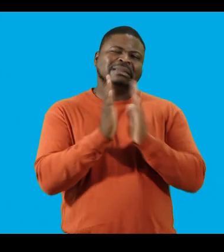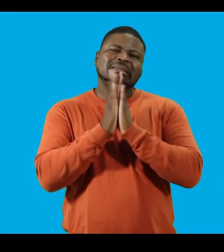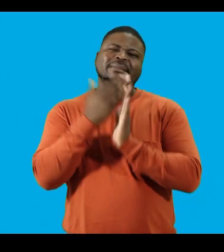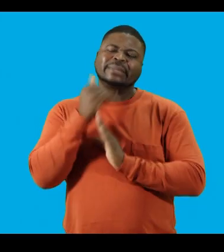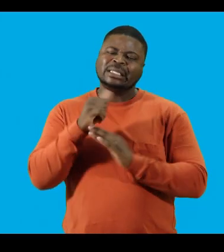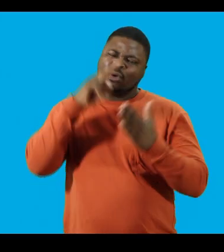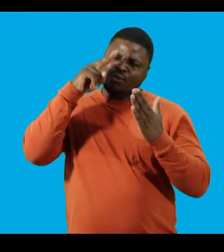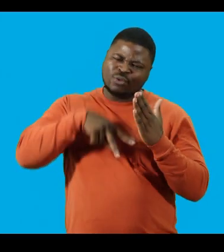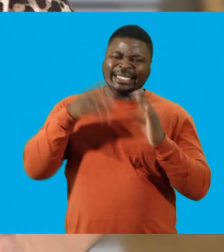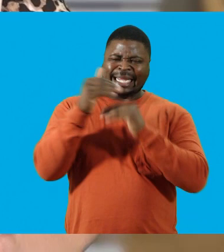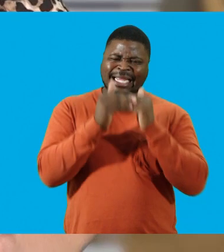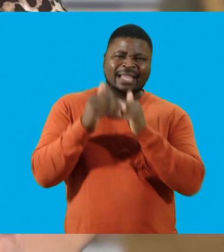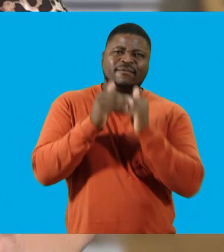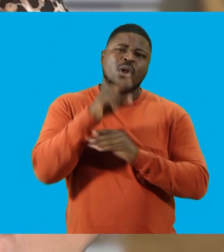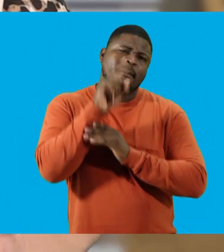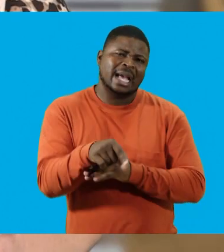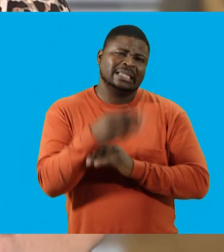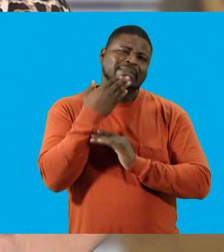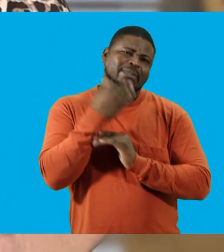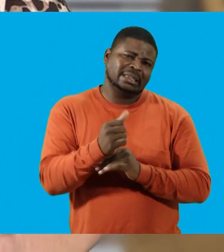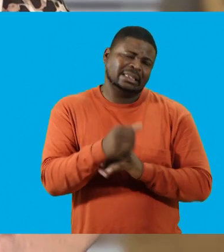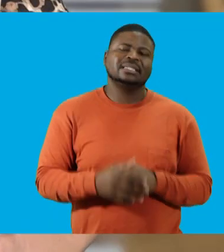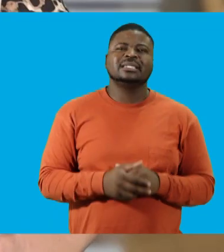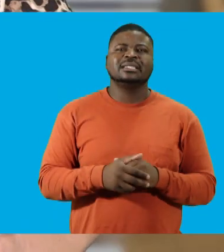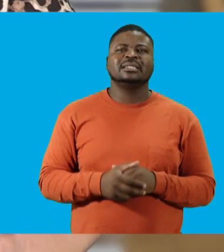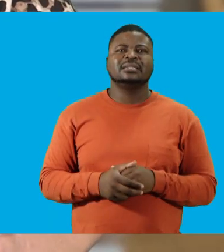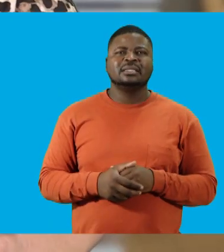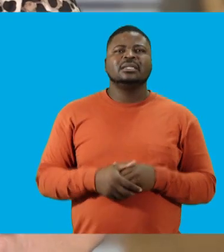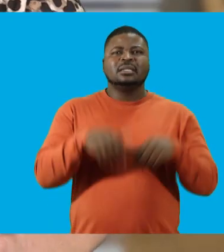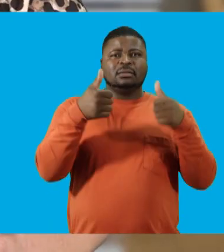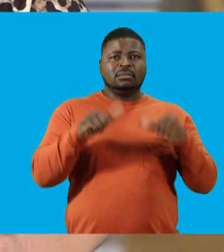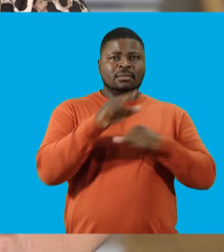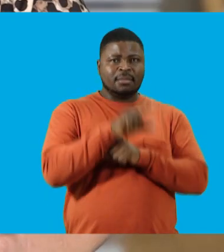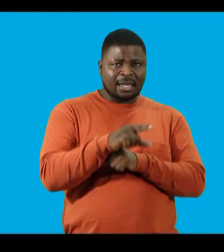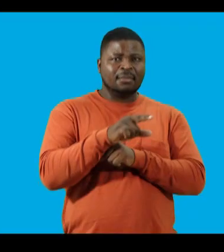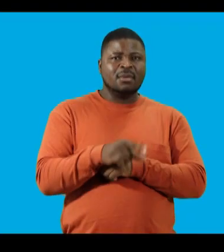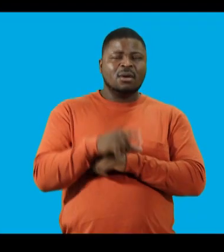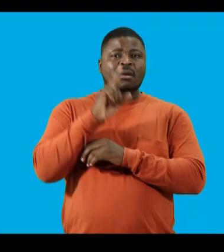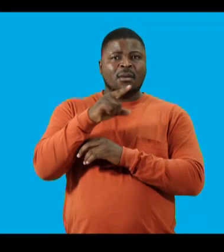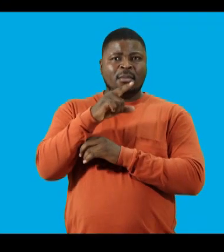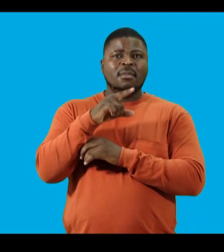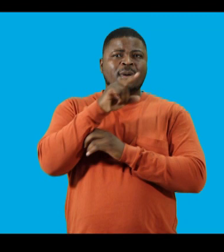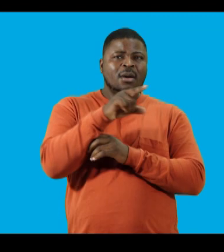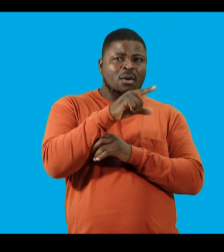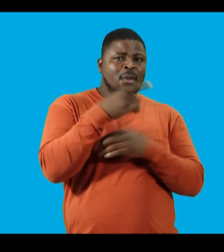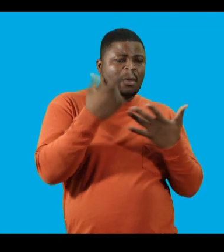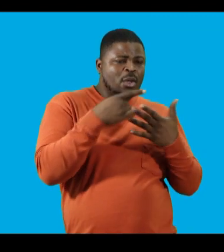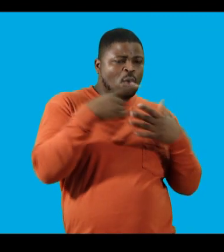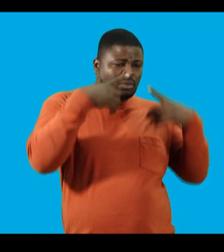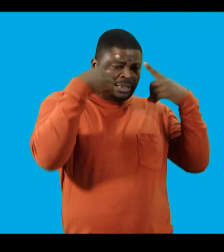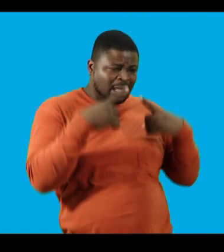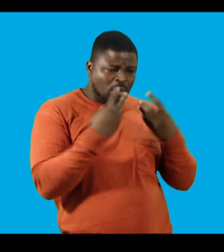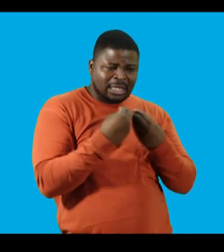Please read carefully and make sure that you describe exactly what is asked. Then determine, to